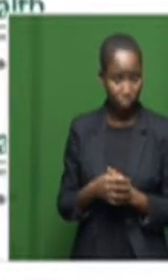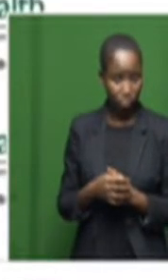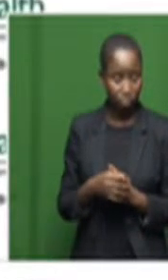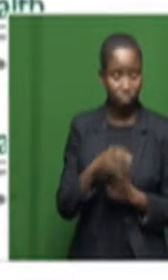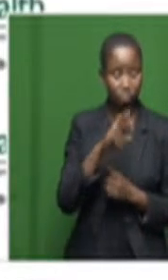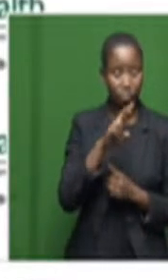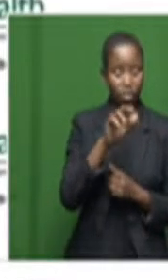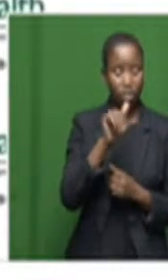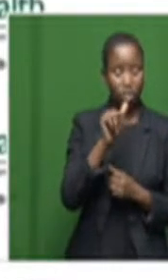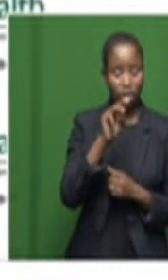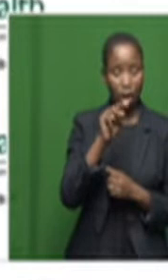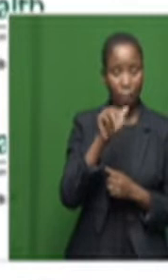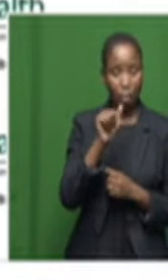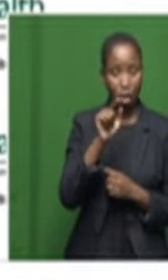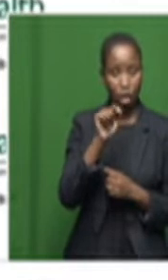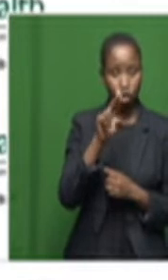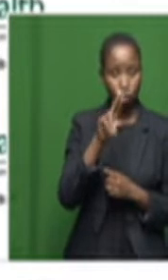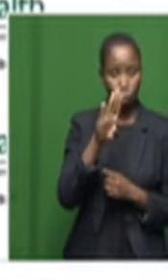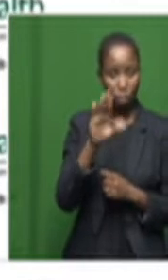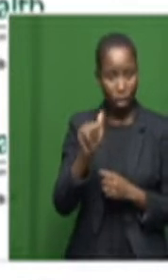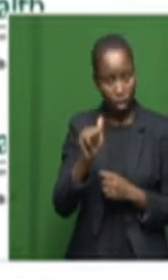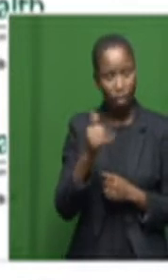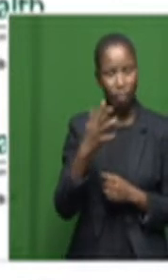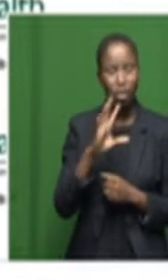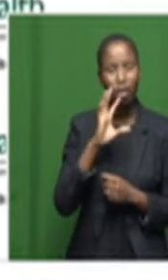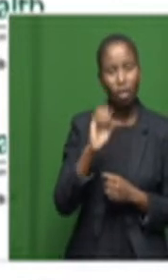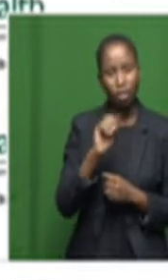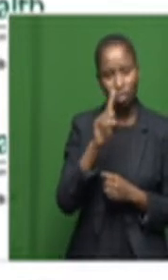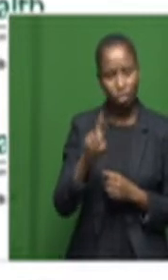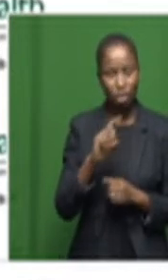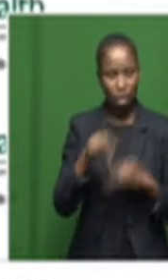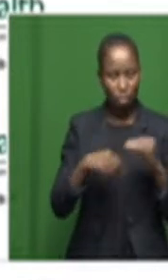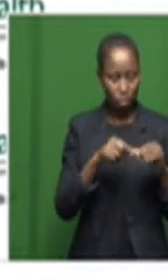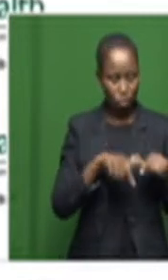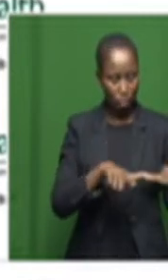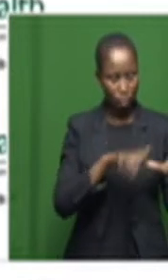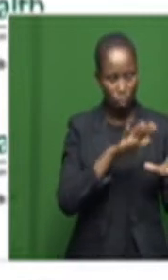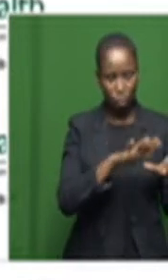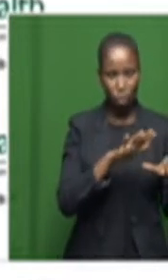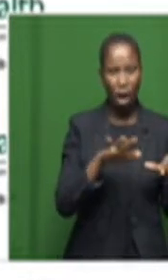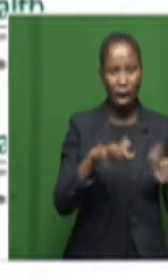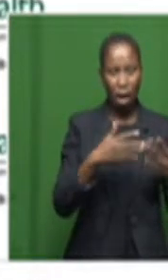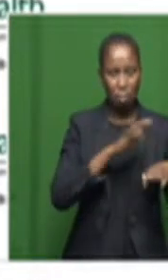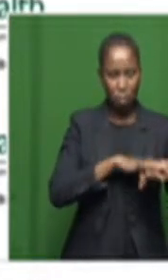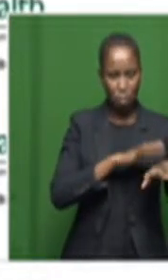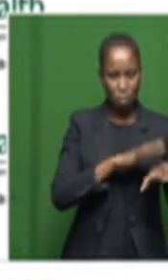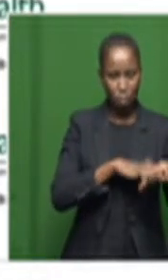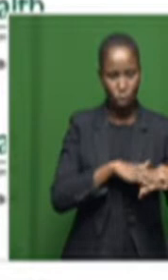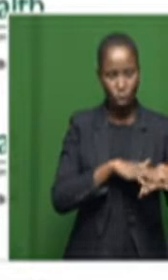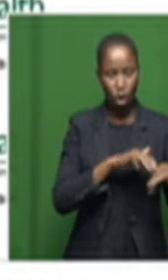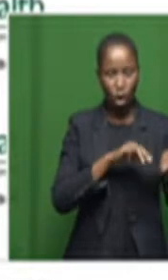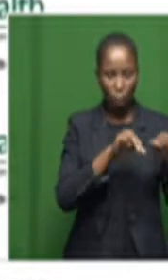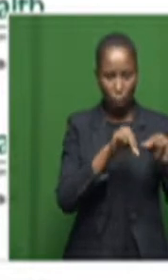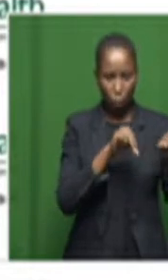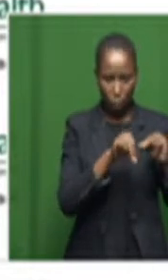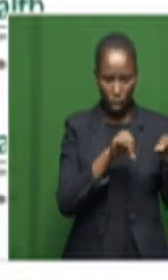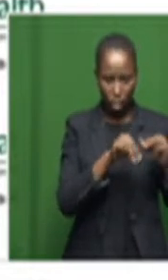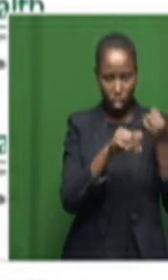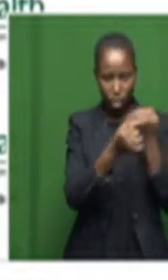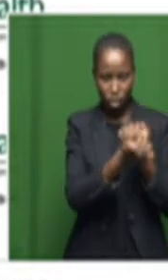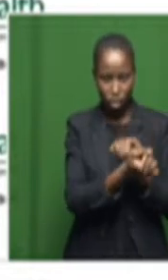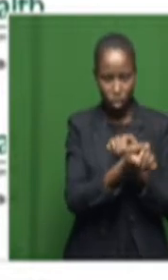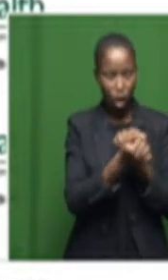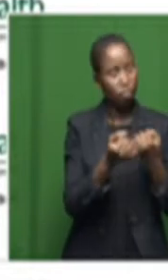Ramatuba? There's a question about increasing capacity for mobile. I think that's what the question was